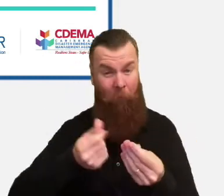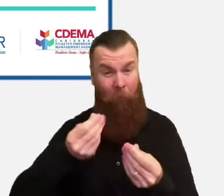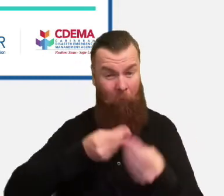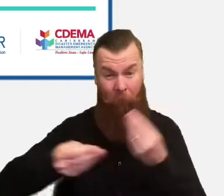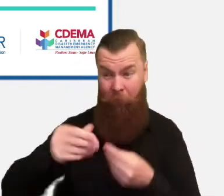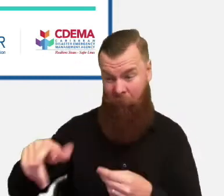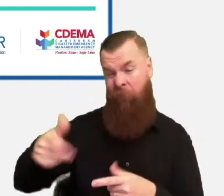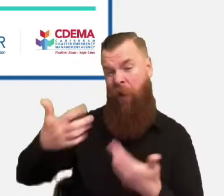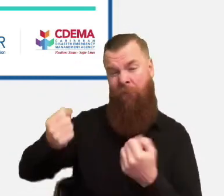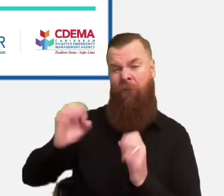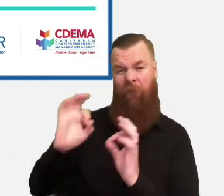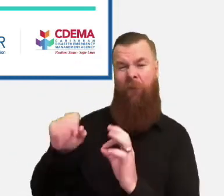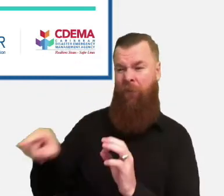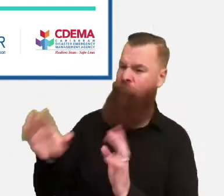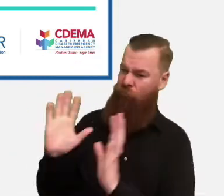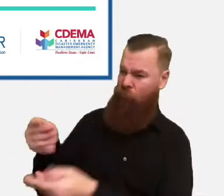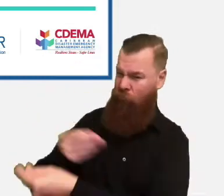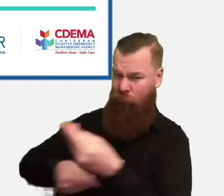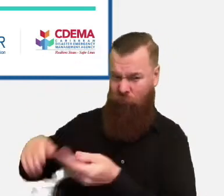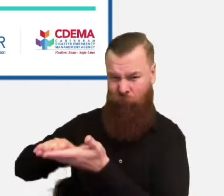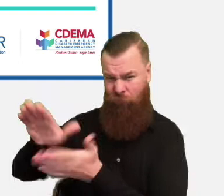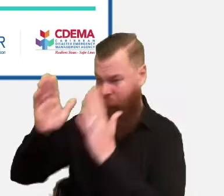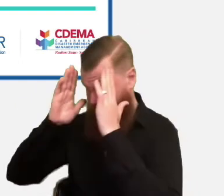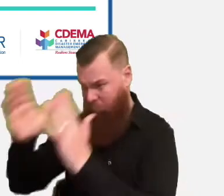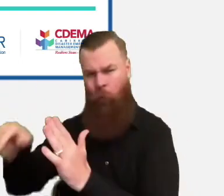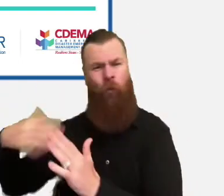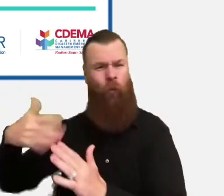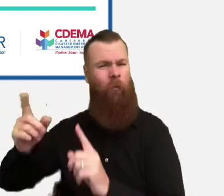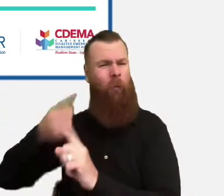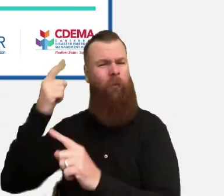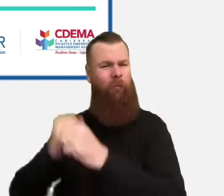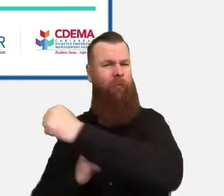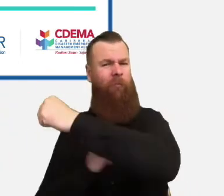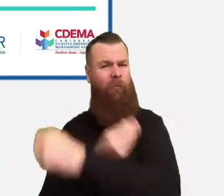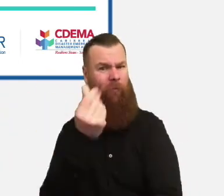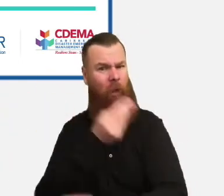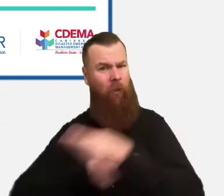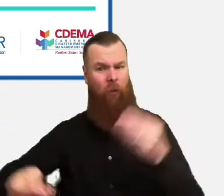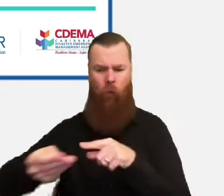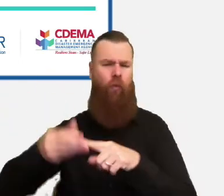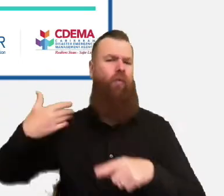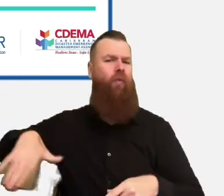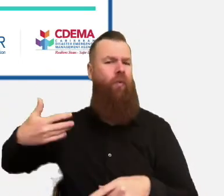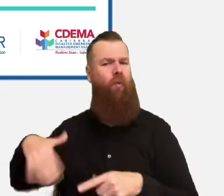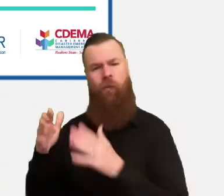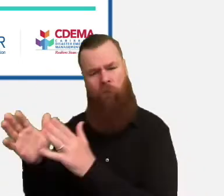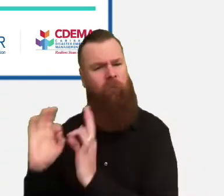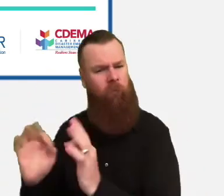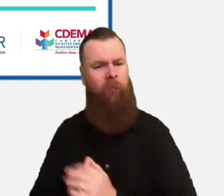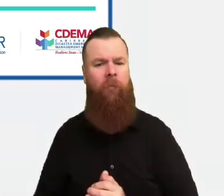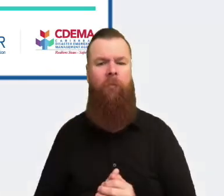that economic investment works. So here we have an example from Bangladesh, where they increased